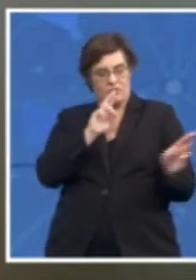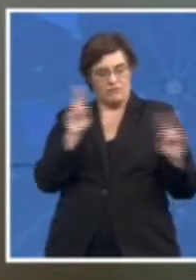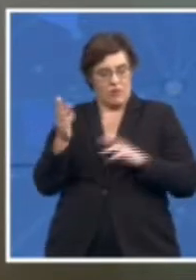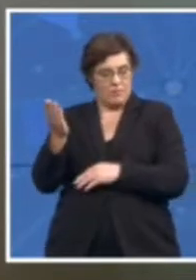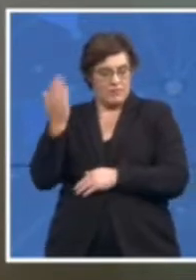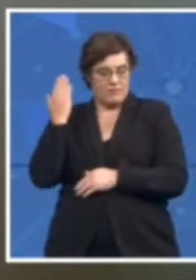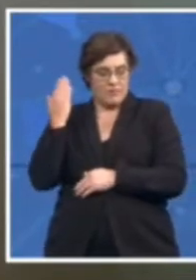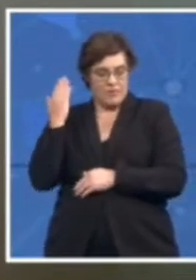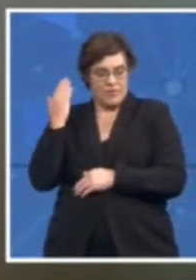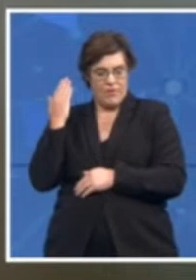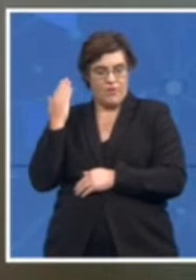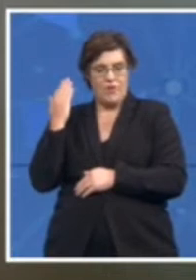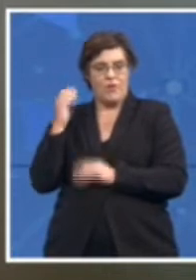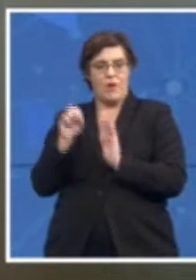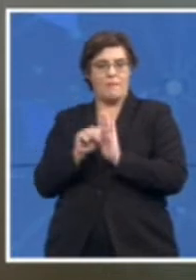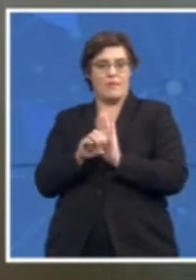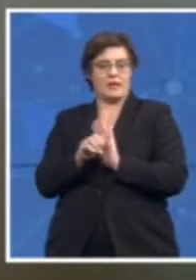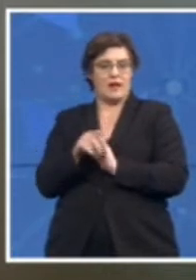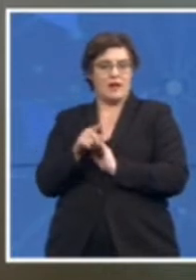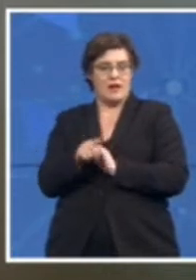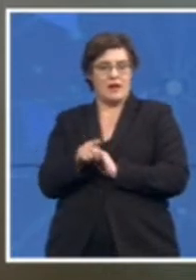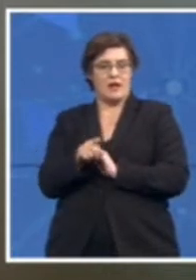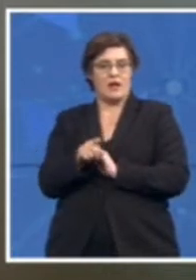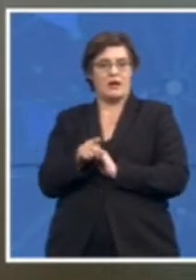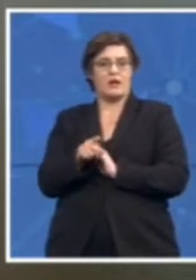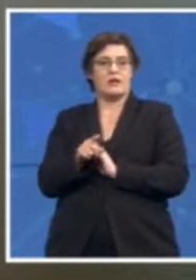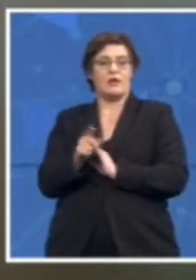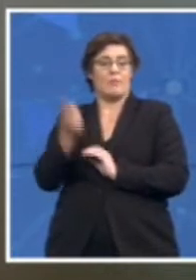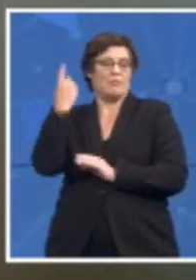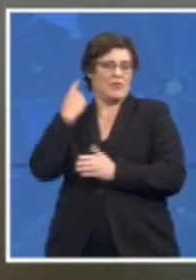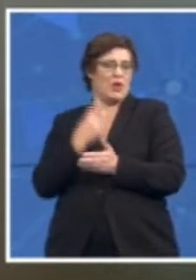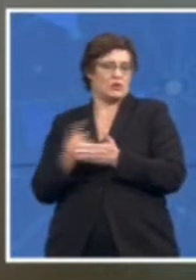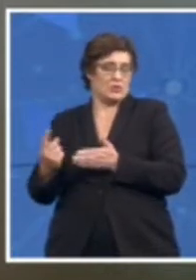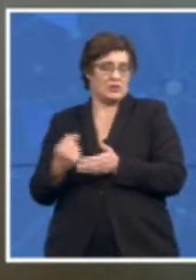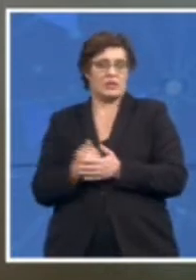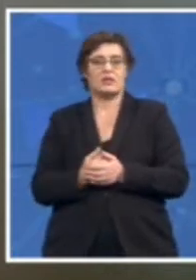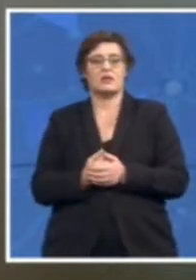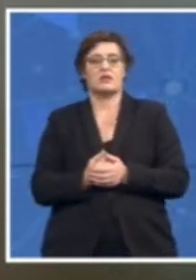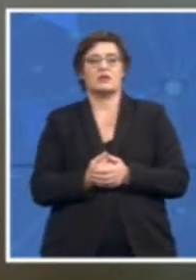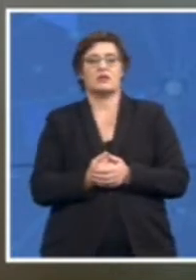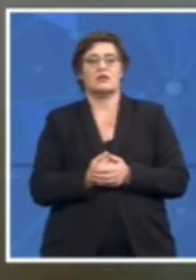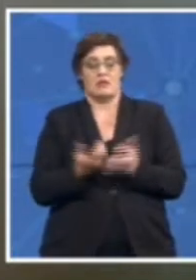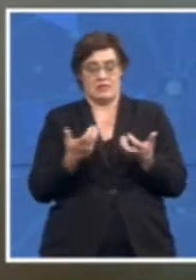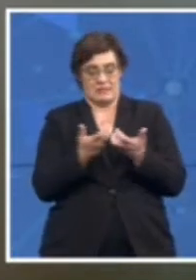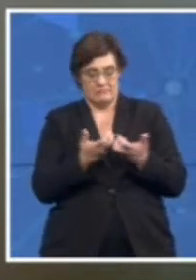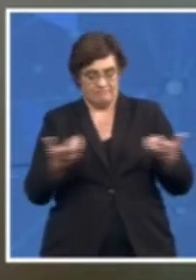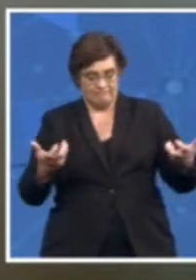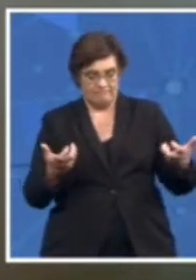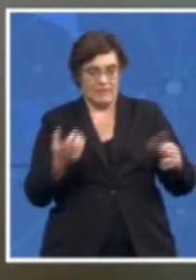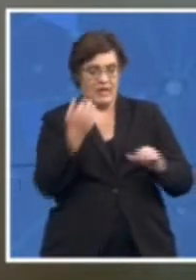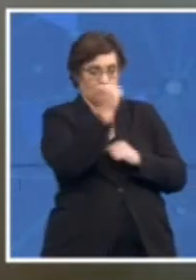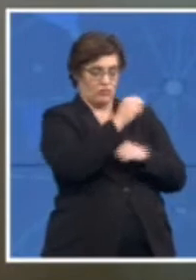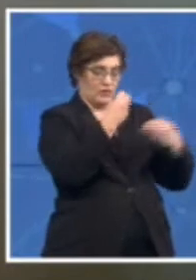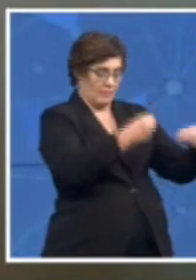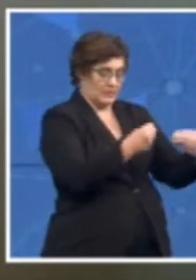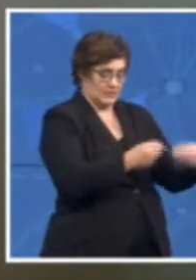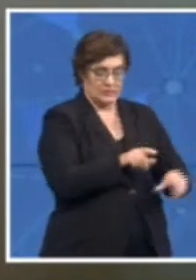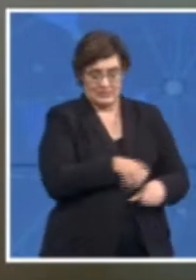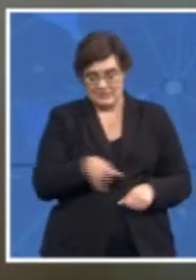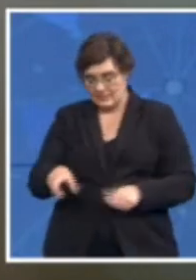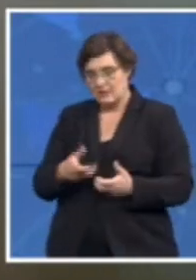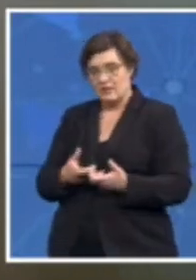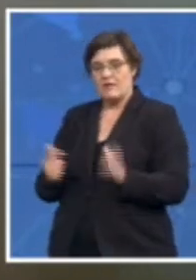during the past week, we have fully functionally separated the transmission business. We have established a legal entity. We have